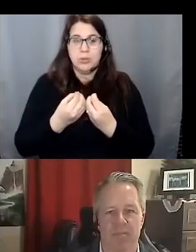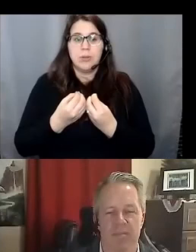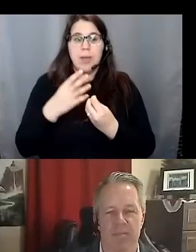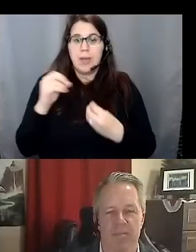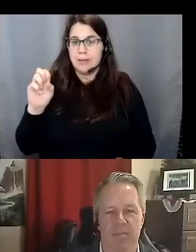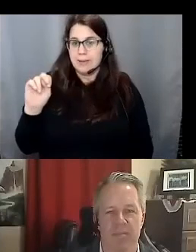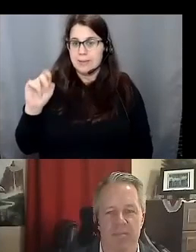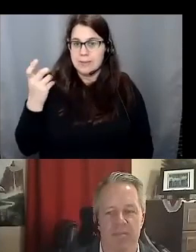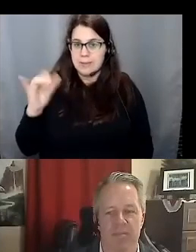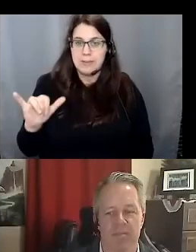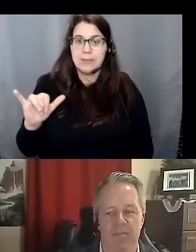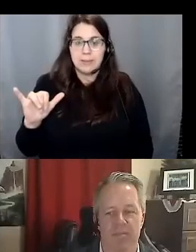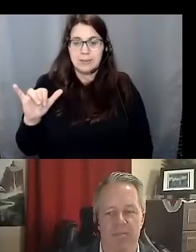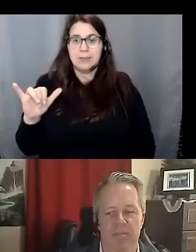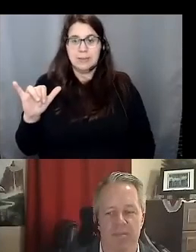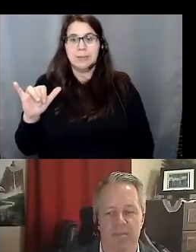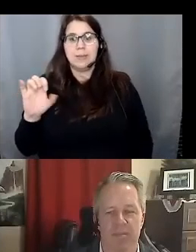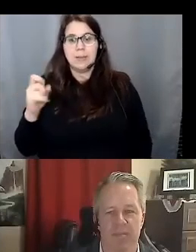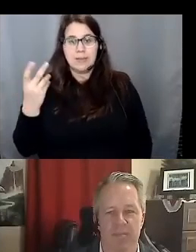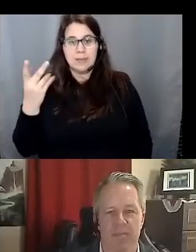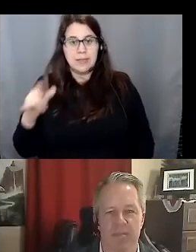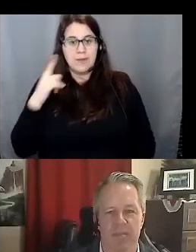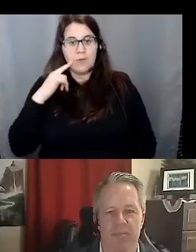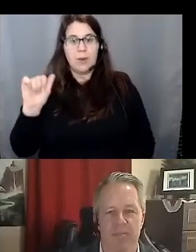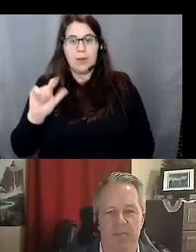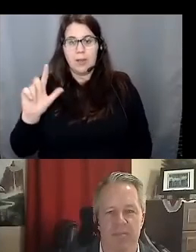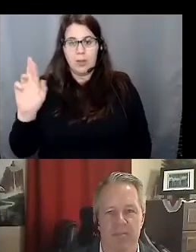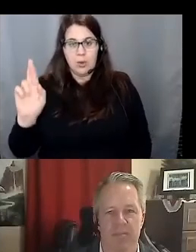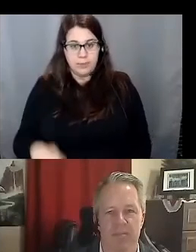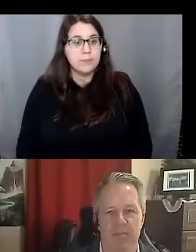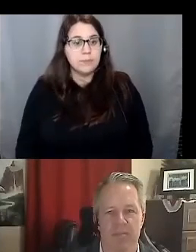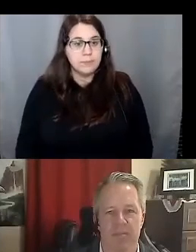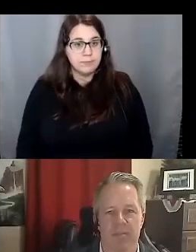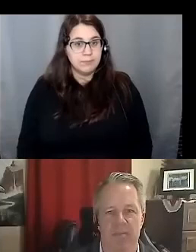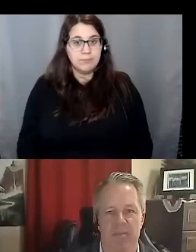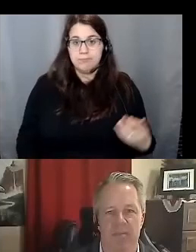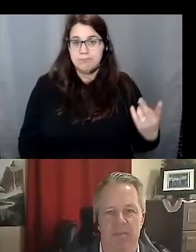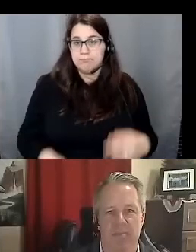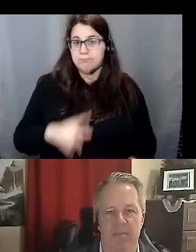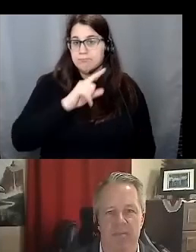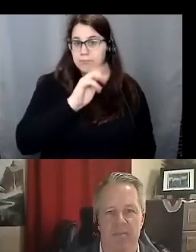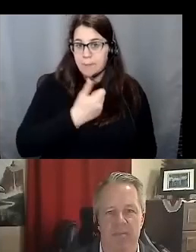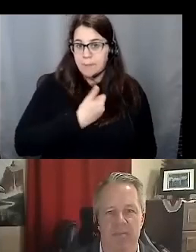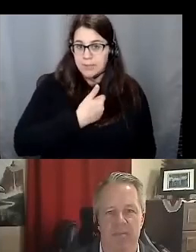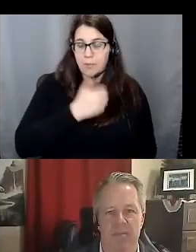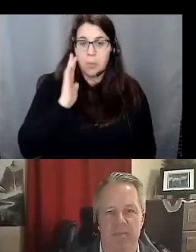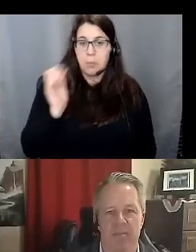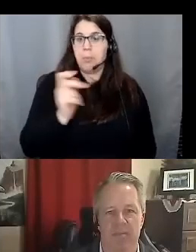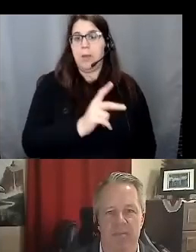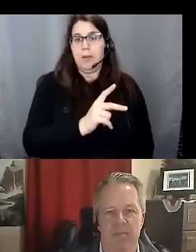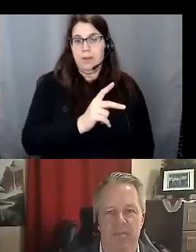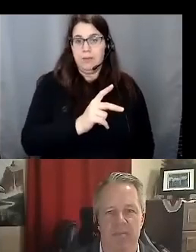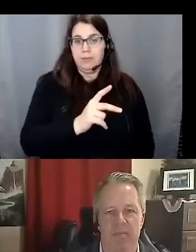as Authorized Legal Representatives. So Tom and myself will be back as your presenters for the workshop. It is scheduled for